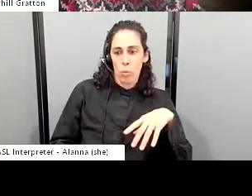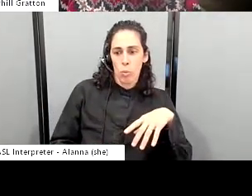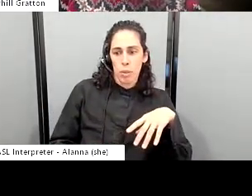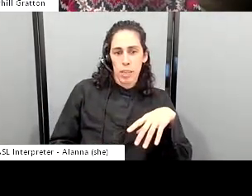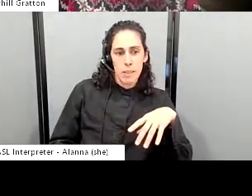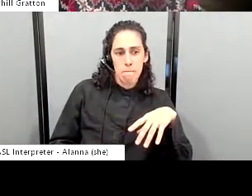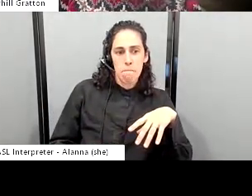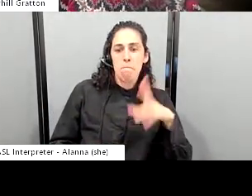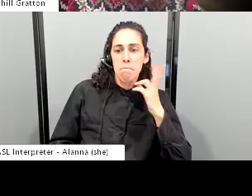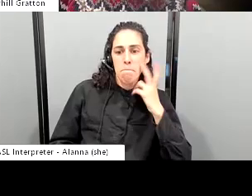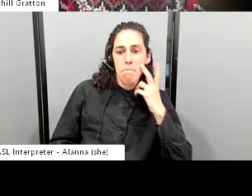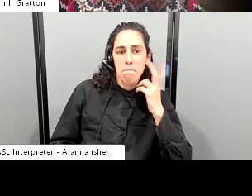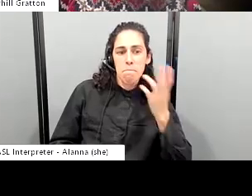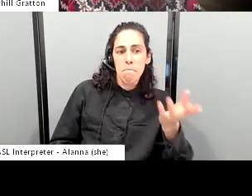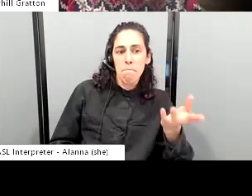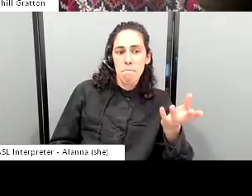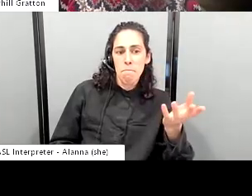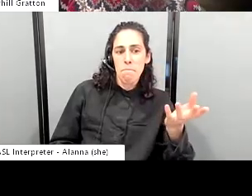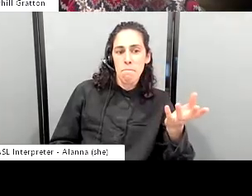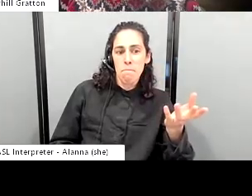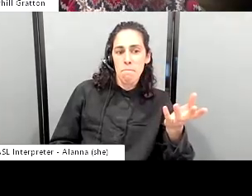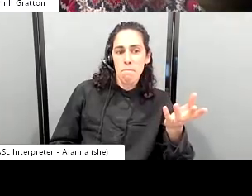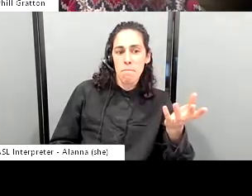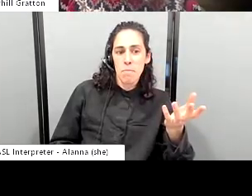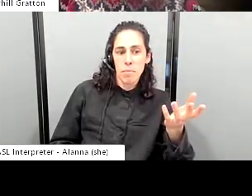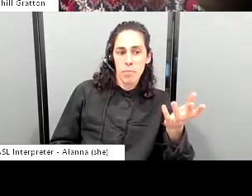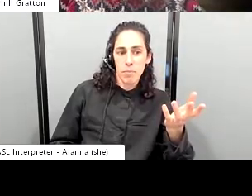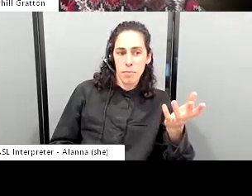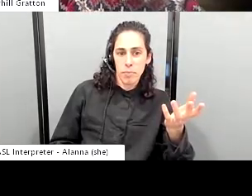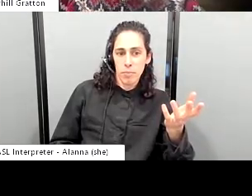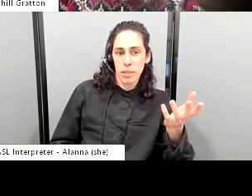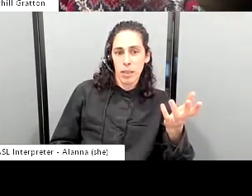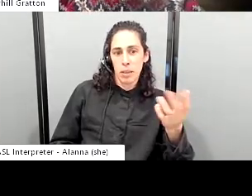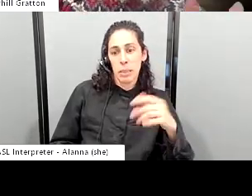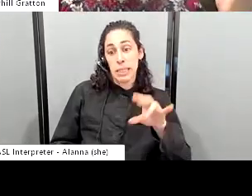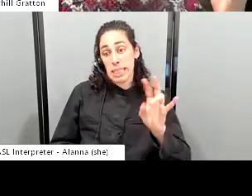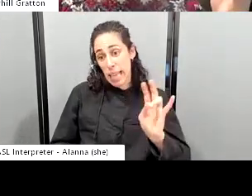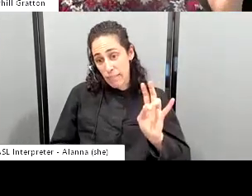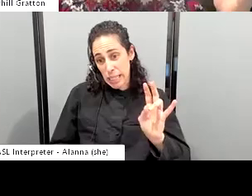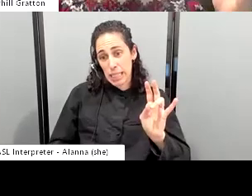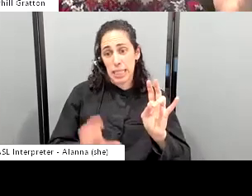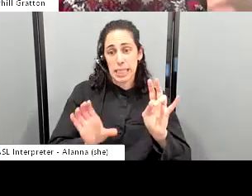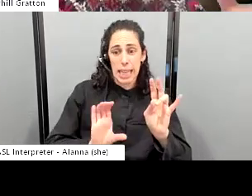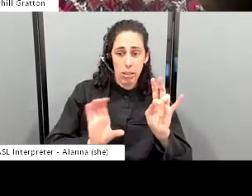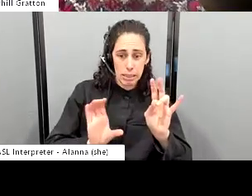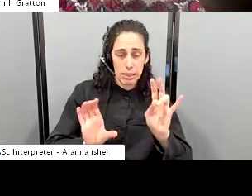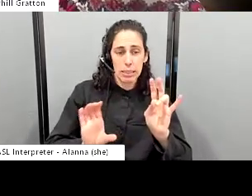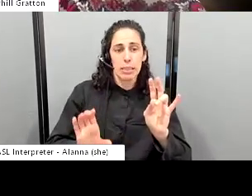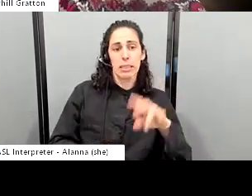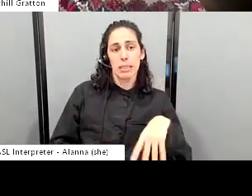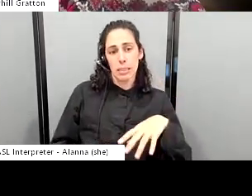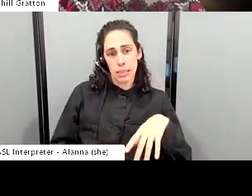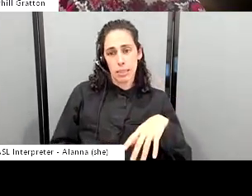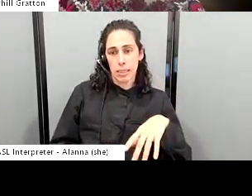So let's see what it generates. It says it's about 7 degrees Celsius out right now. So I'm in Ottawa. I'll assume 7 degrees is